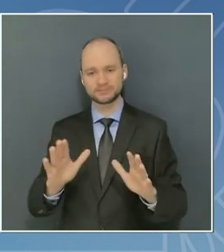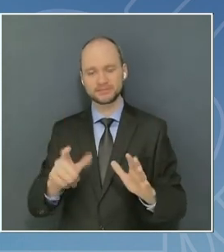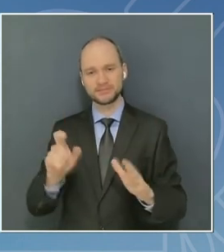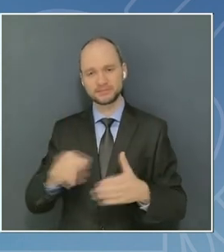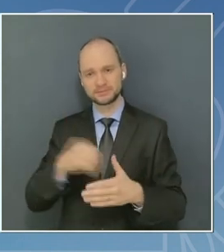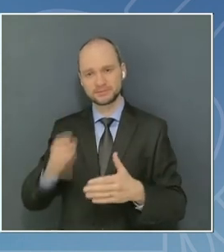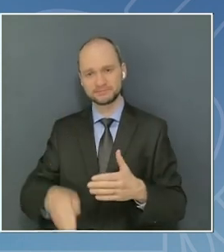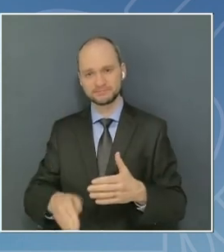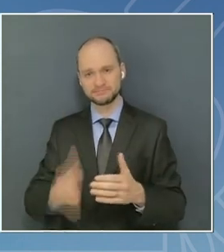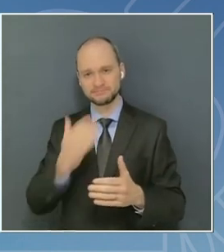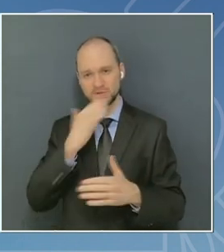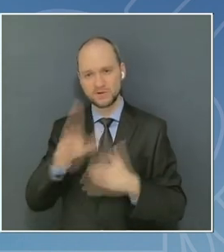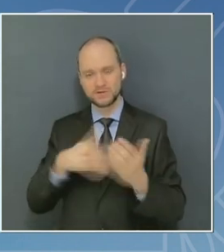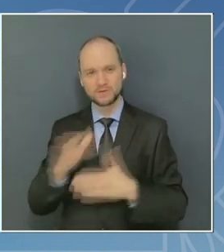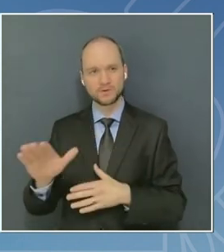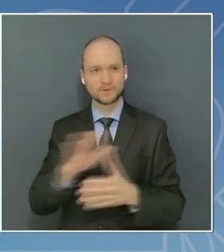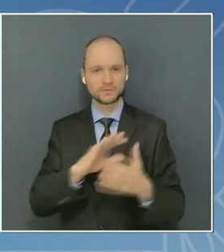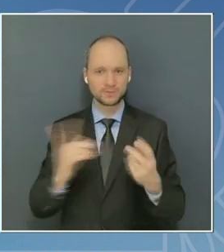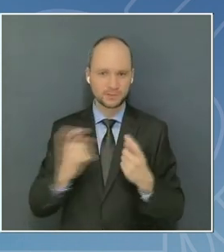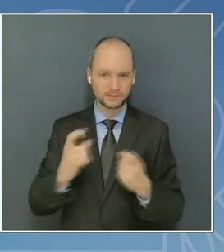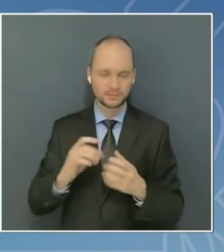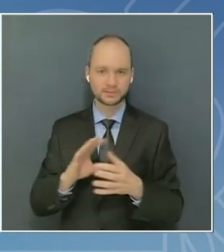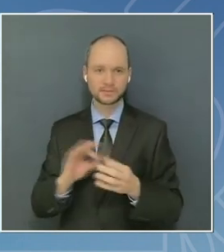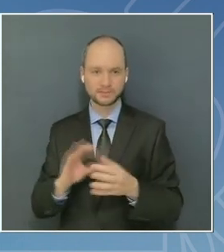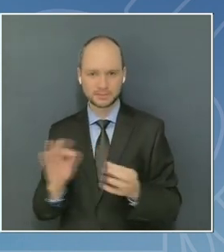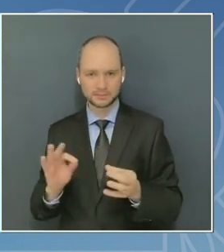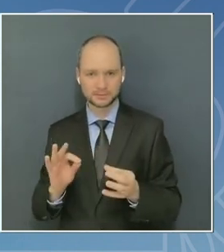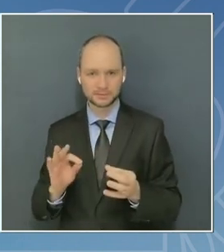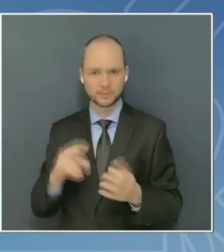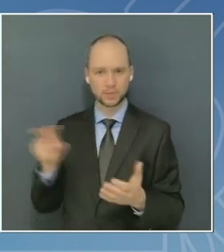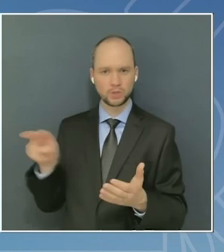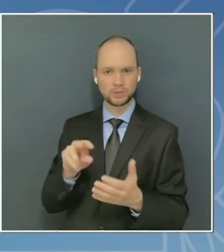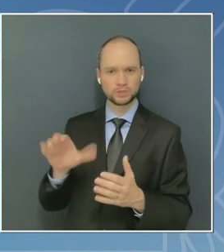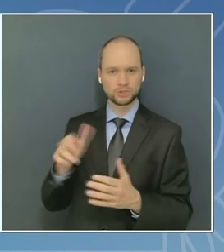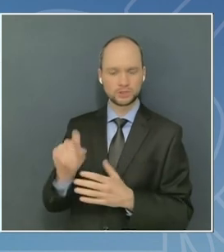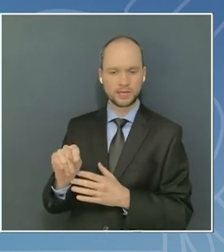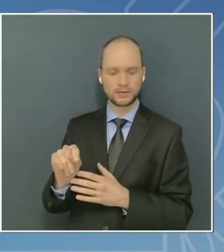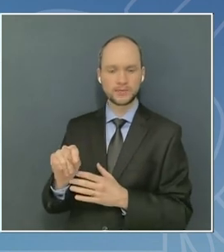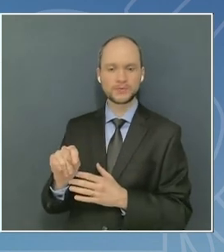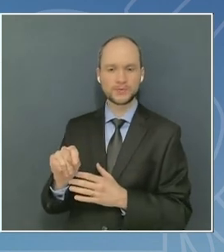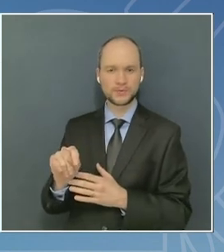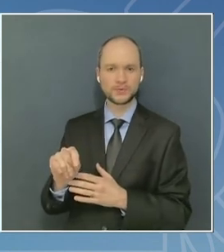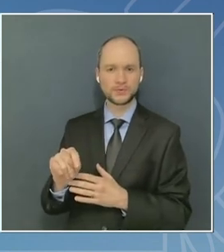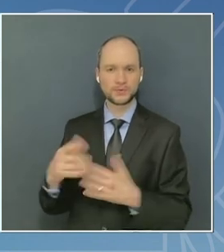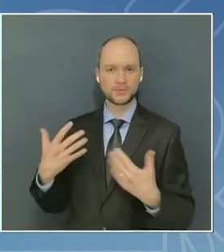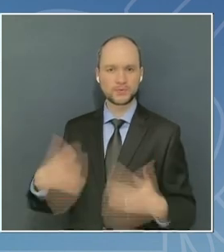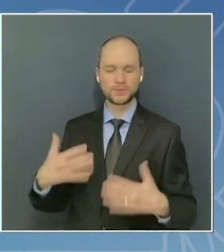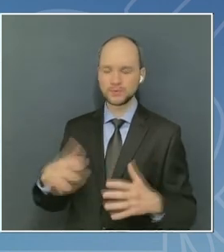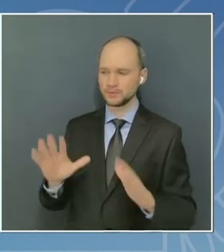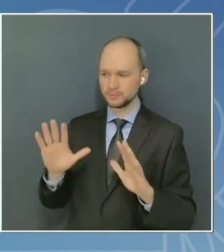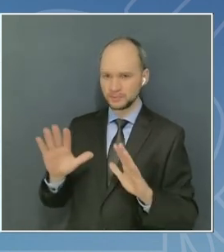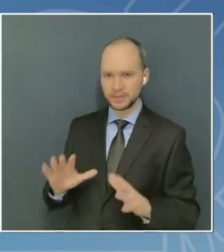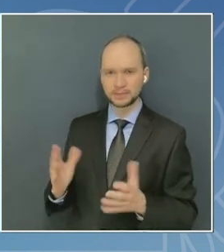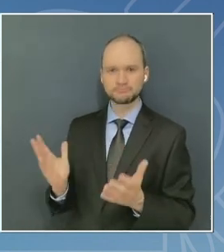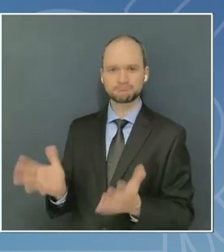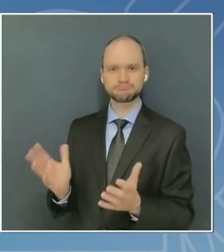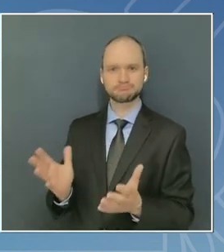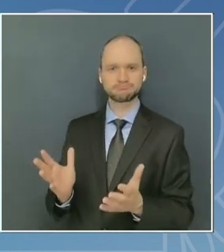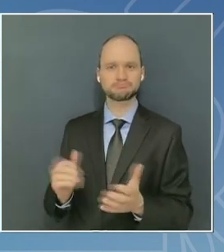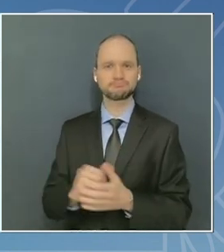all for your questions and for your comments. I was just looking at the chat box, and what a great conversation you all have had, just, you